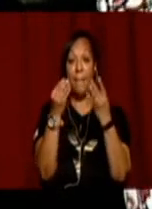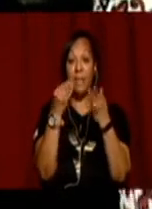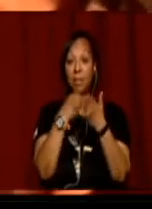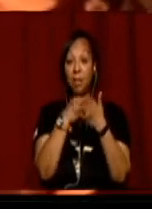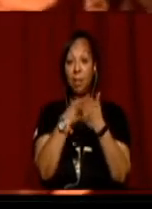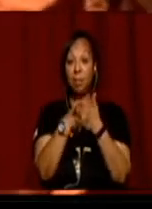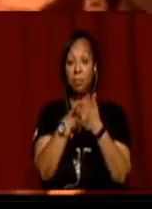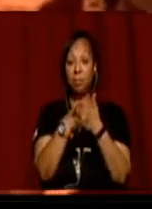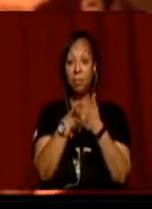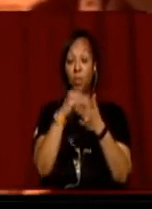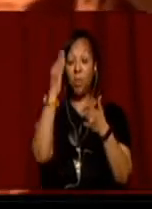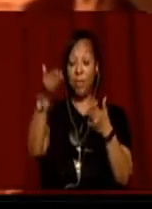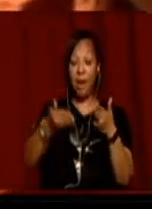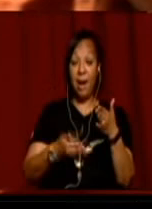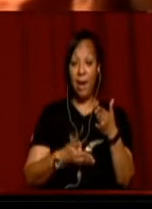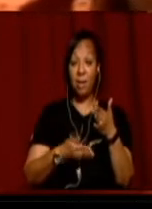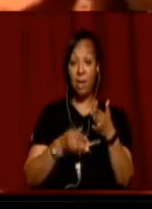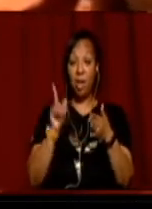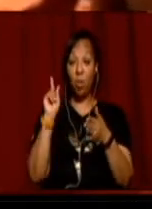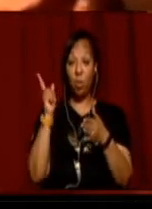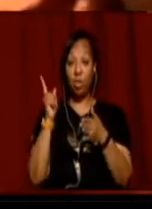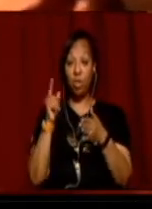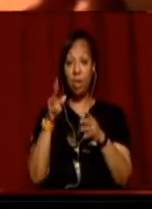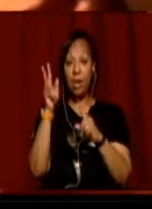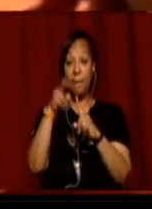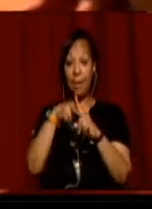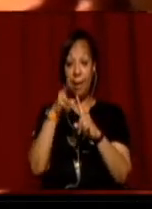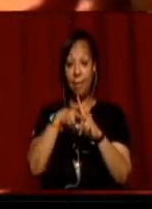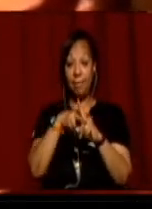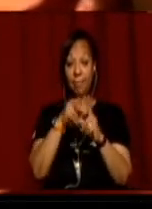tracers are hired, and where should people apply?